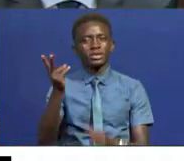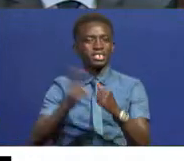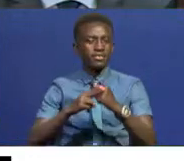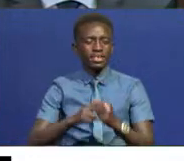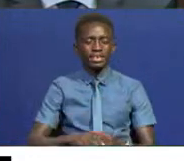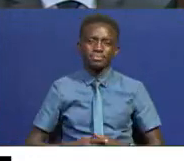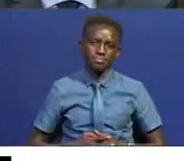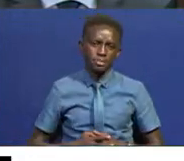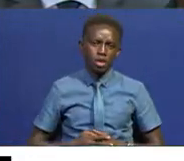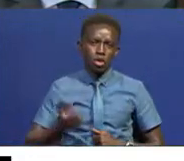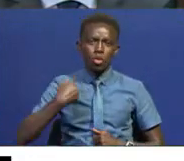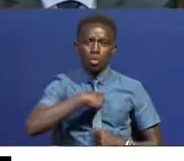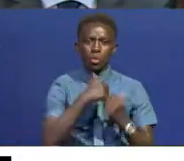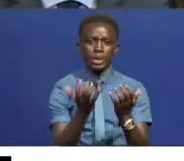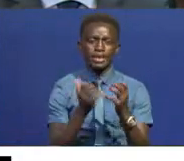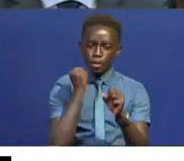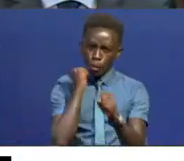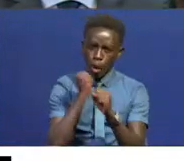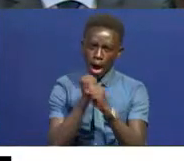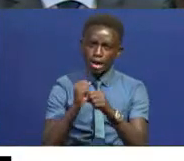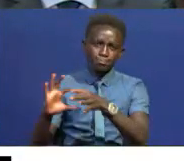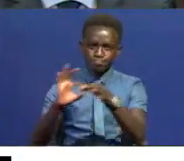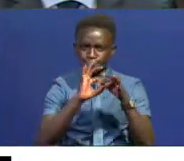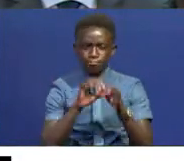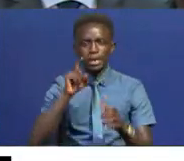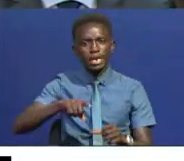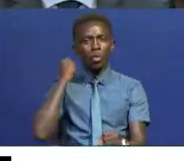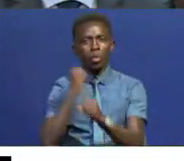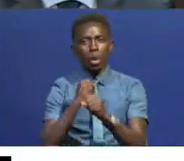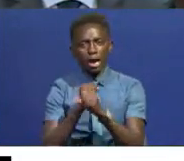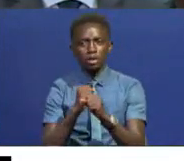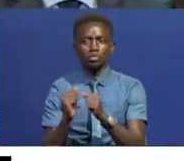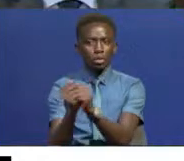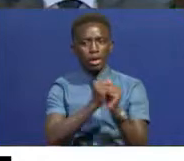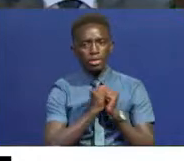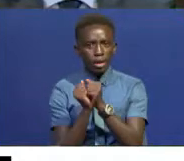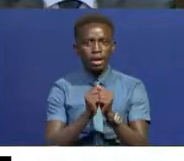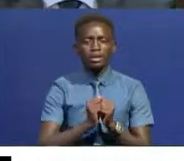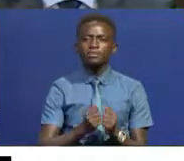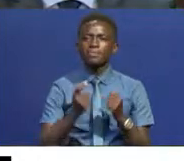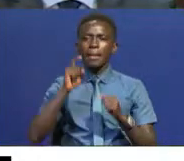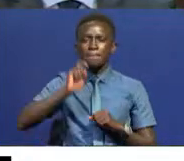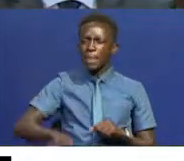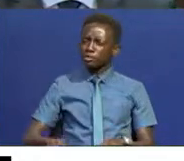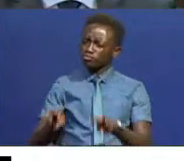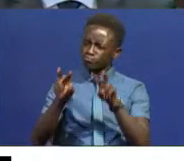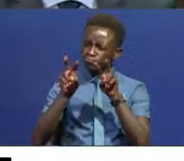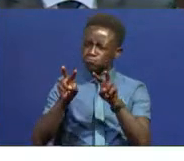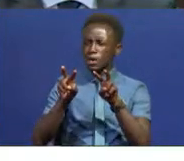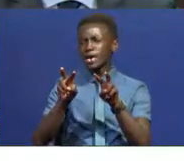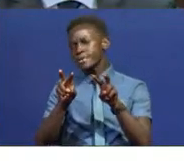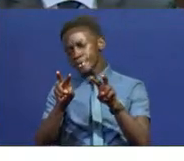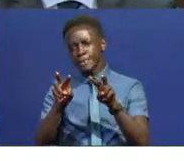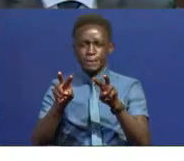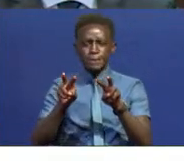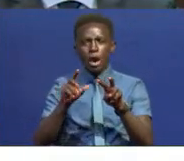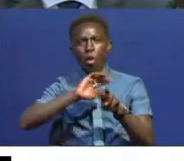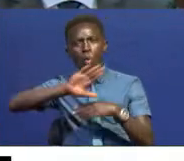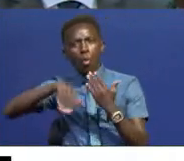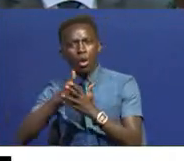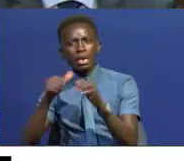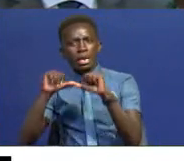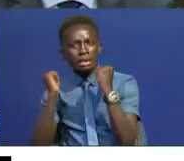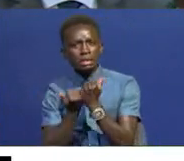We need to work collaboratively, we need to work together, and see to it that every agency pulls their